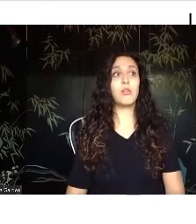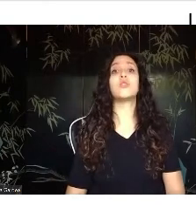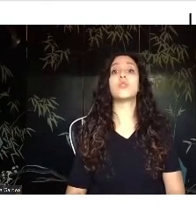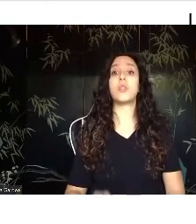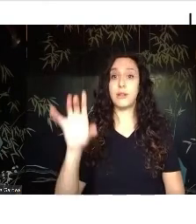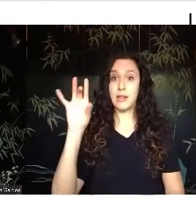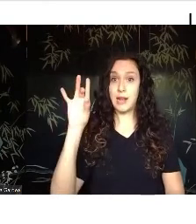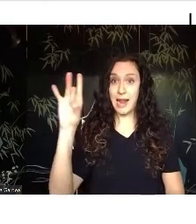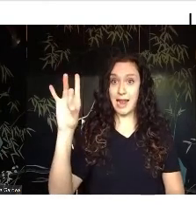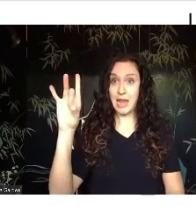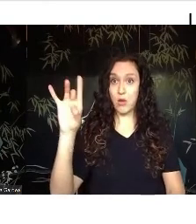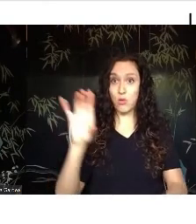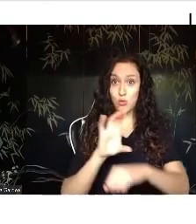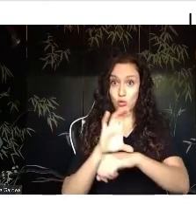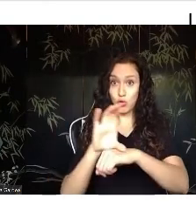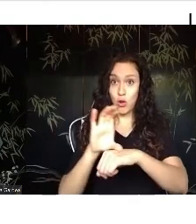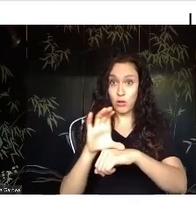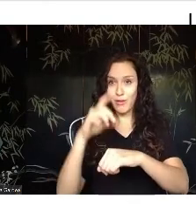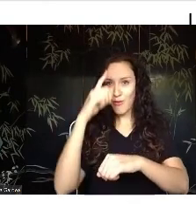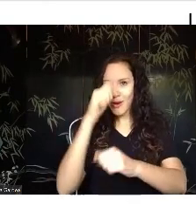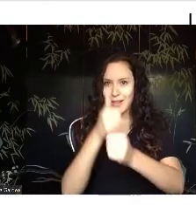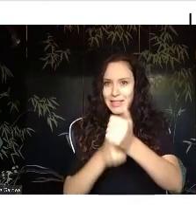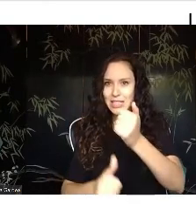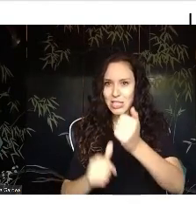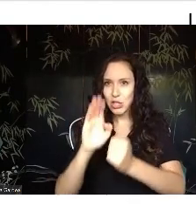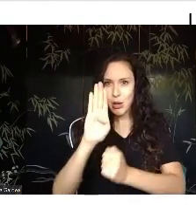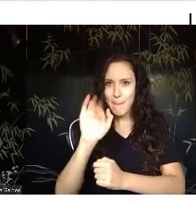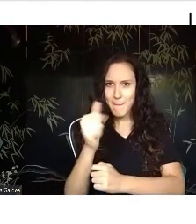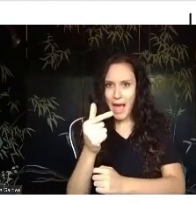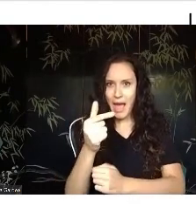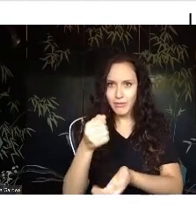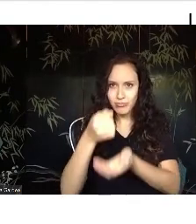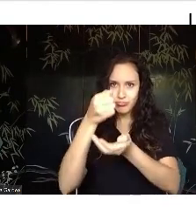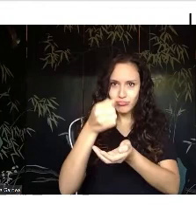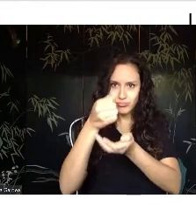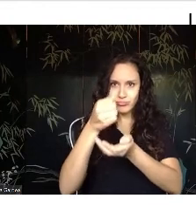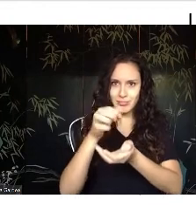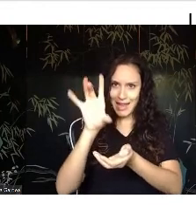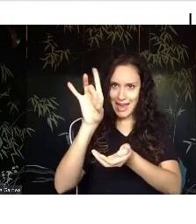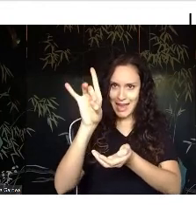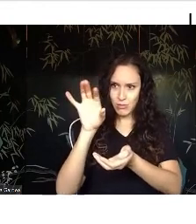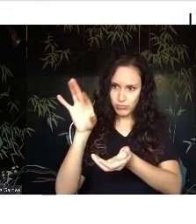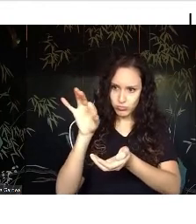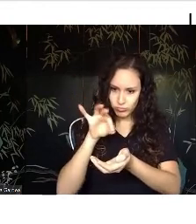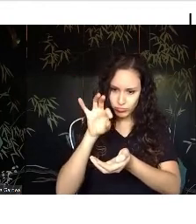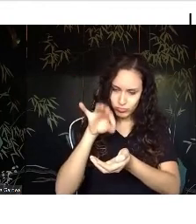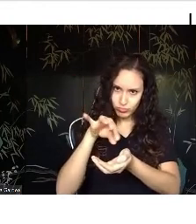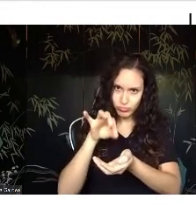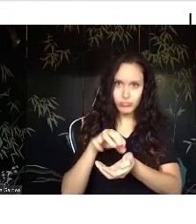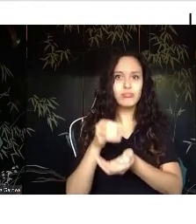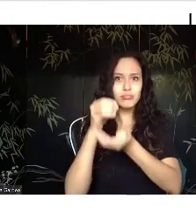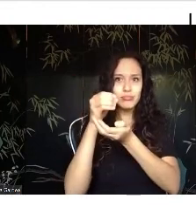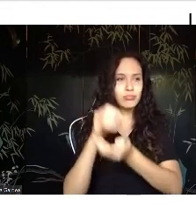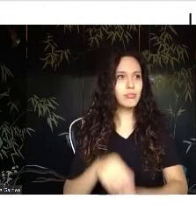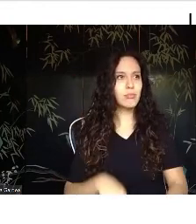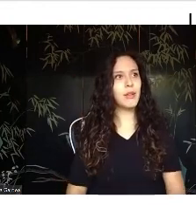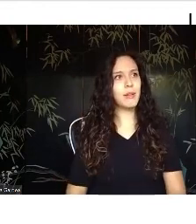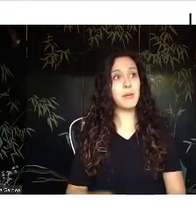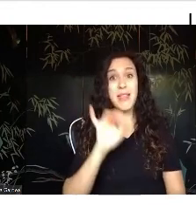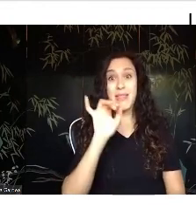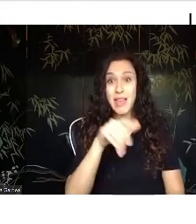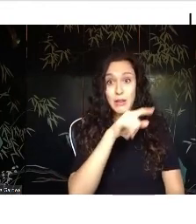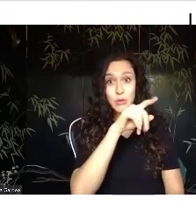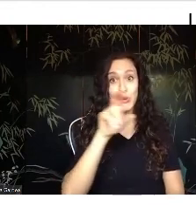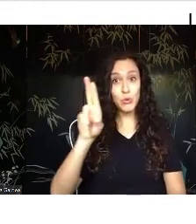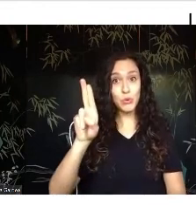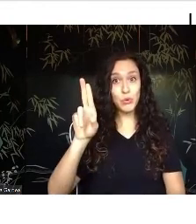over 1. So there's 8 chocolates per bag. That's my unit rate, but that's going to be the